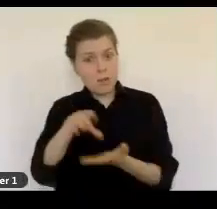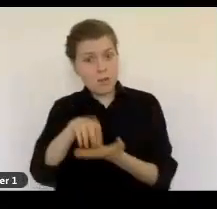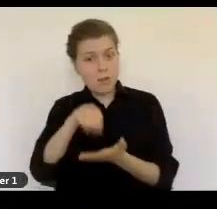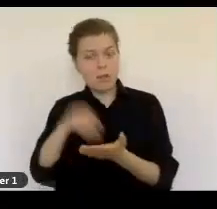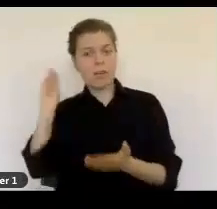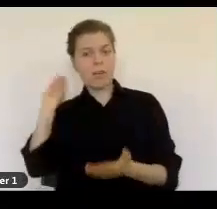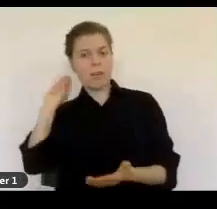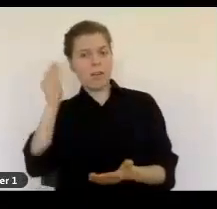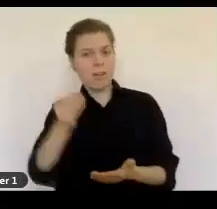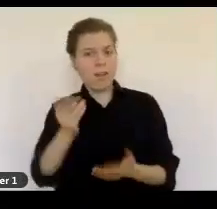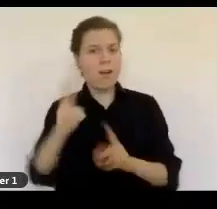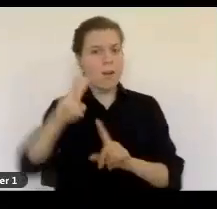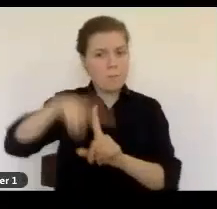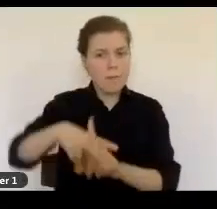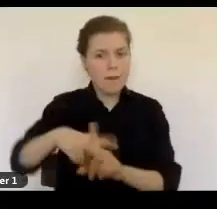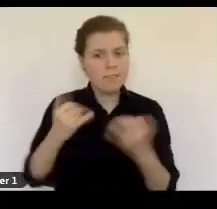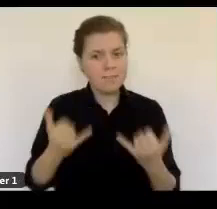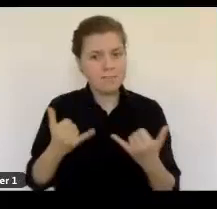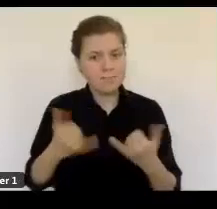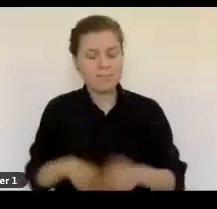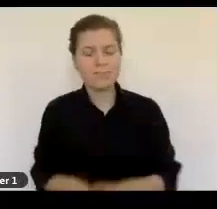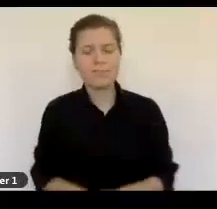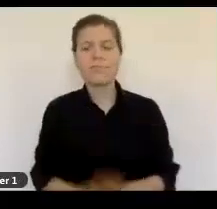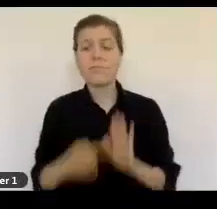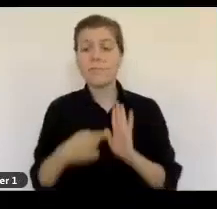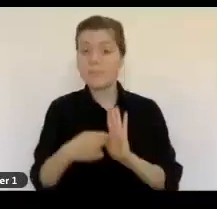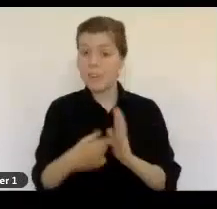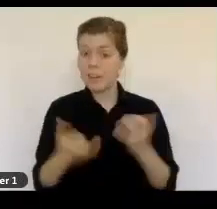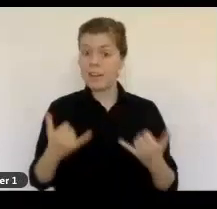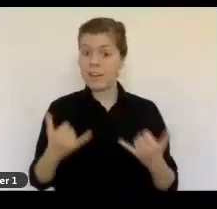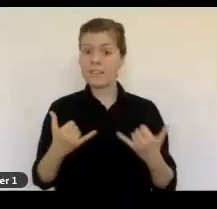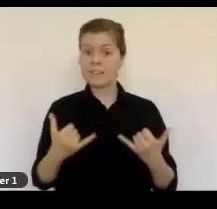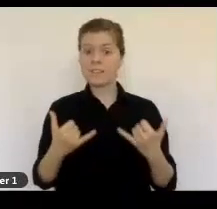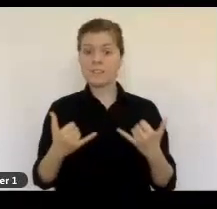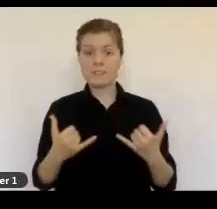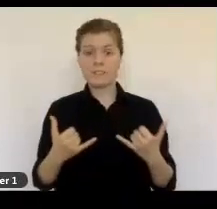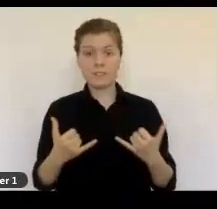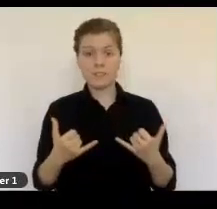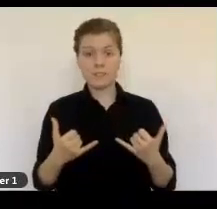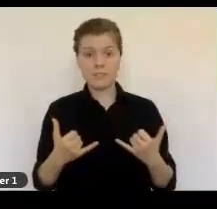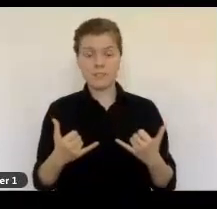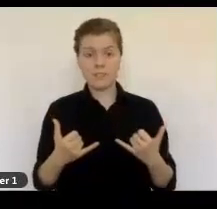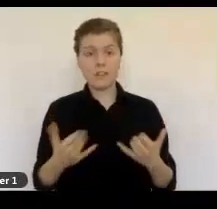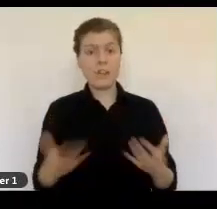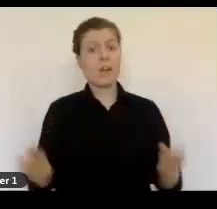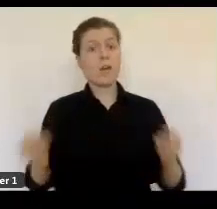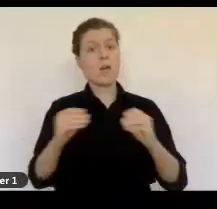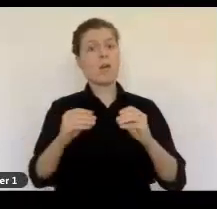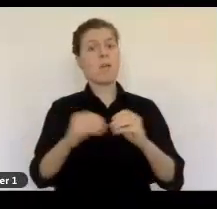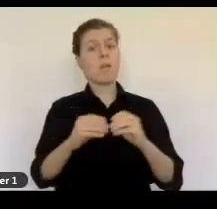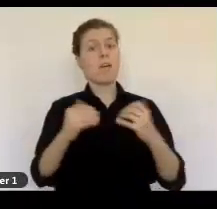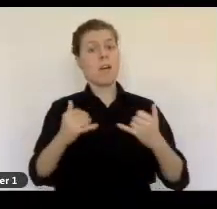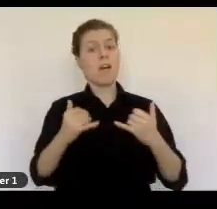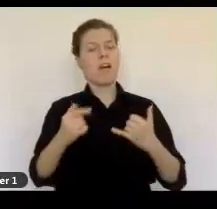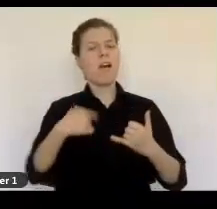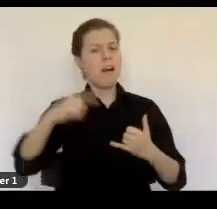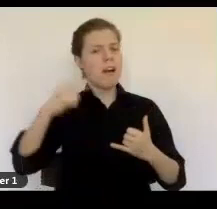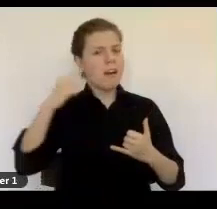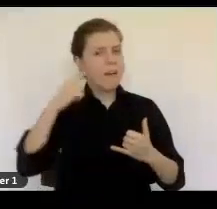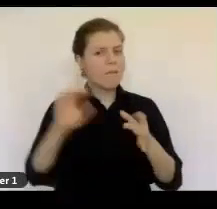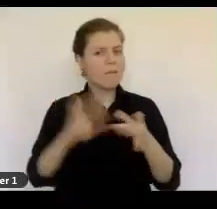the key ones from SARS were being spoken about and were being taken seriously. For